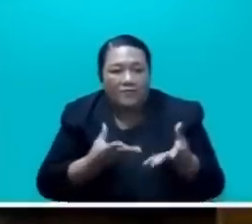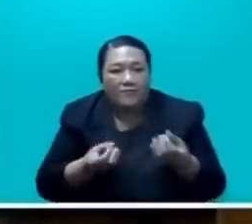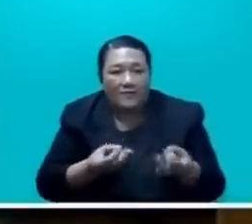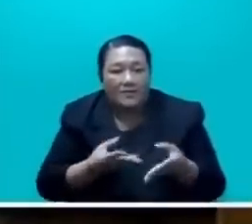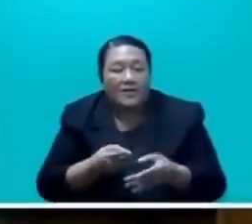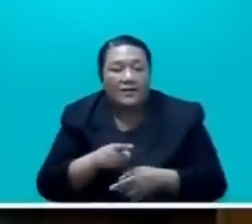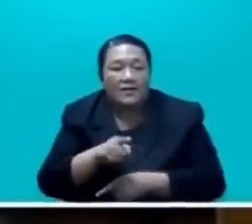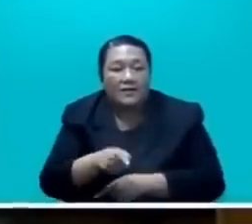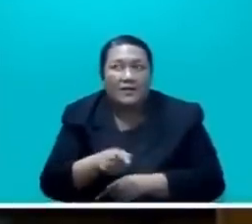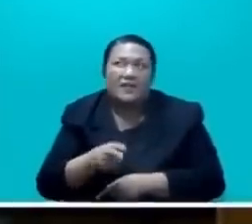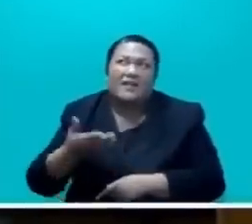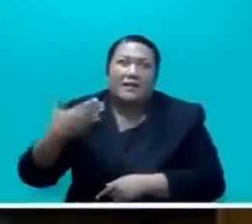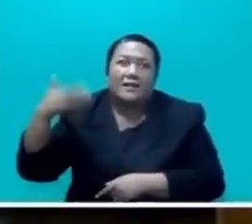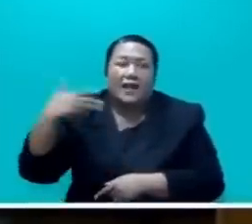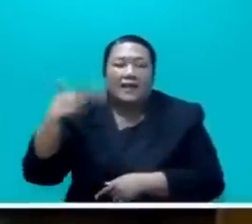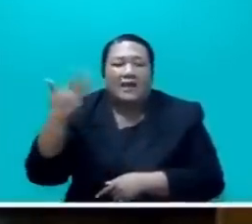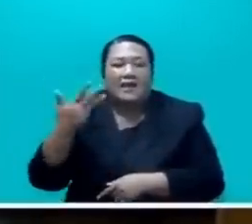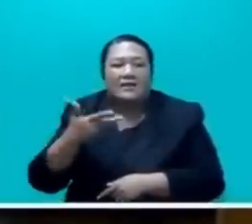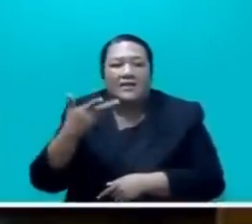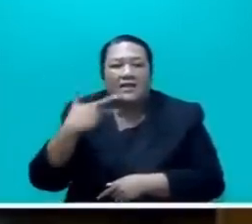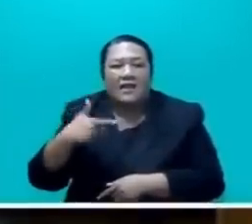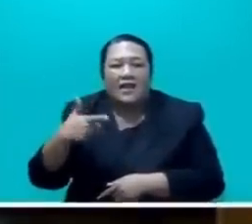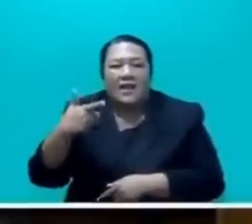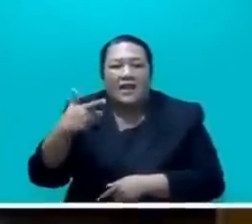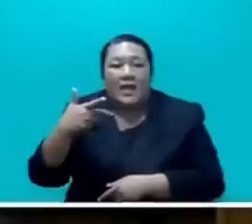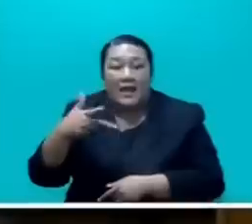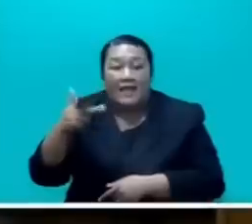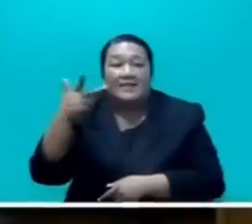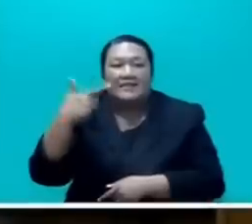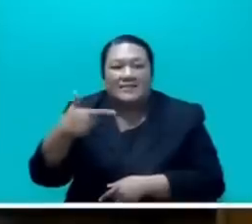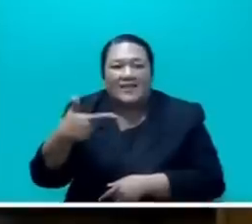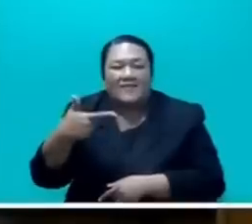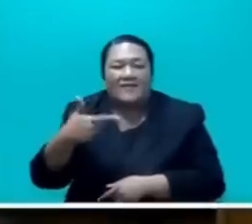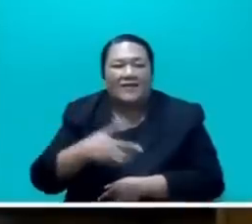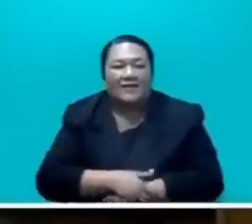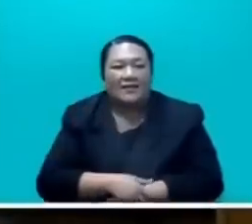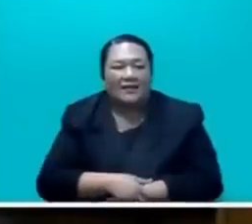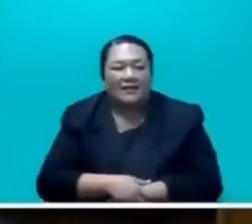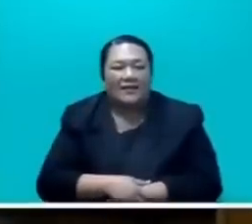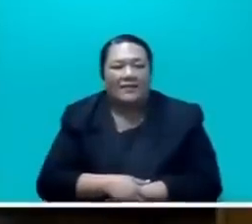in 1987. So for me personally, Mr. Speaker, sir,